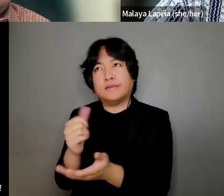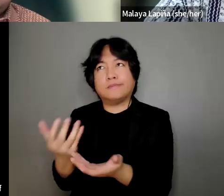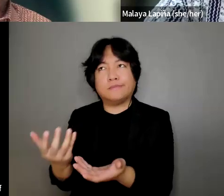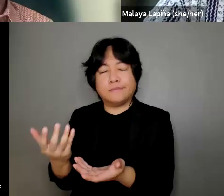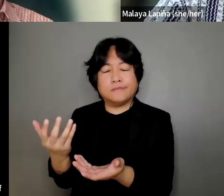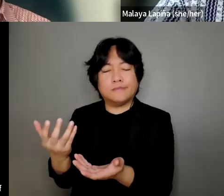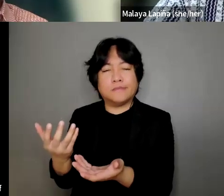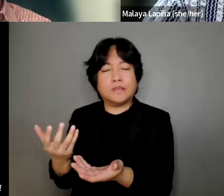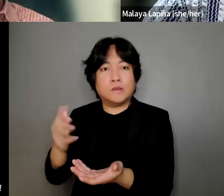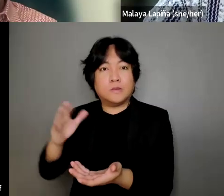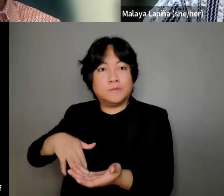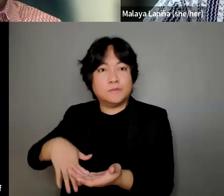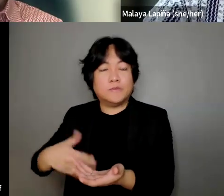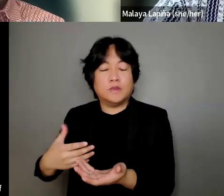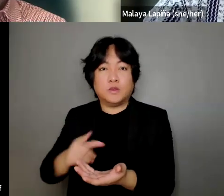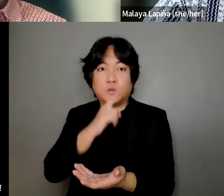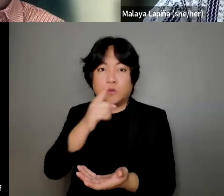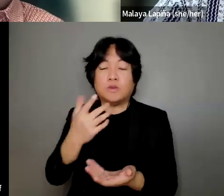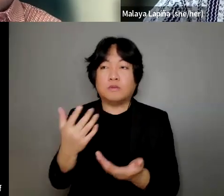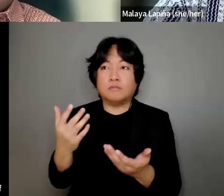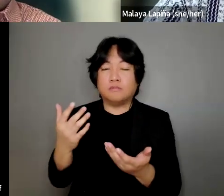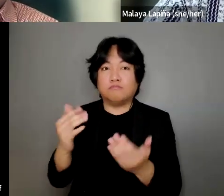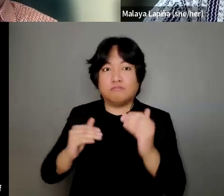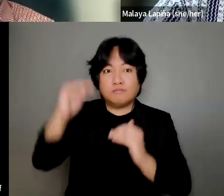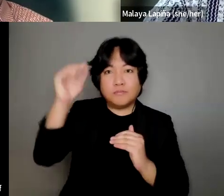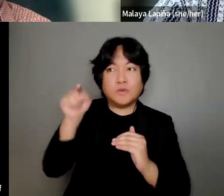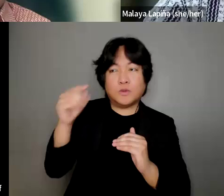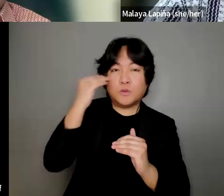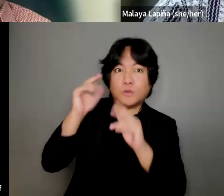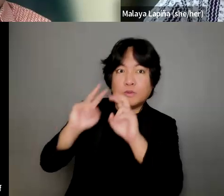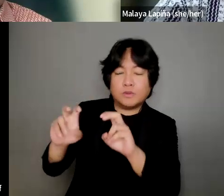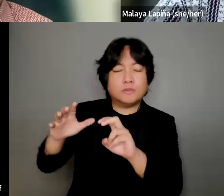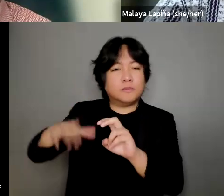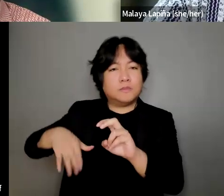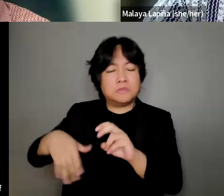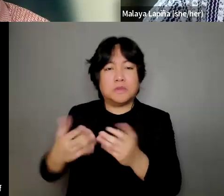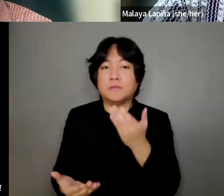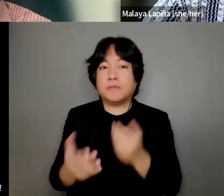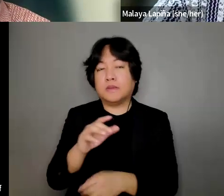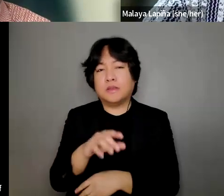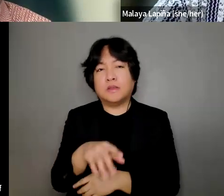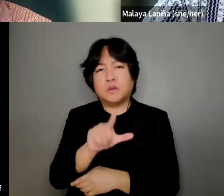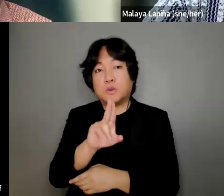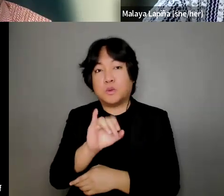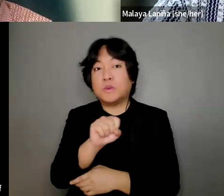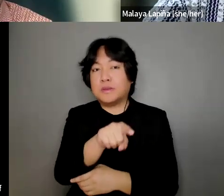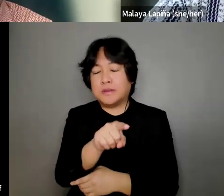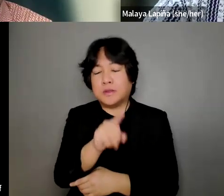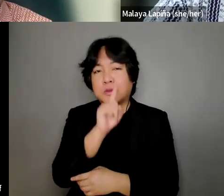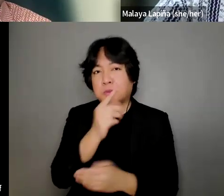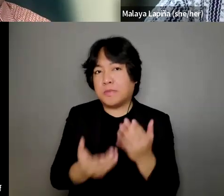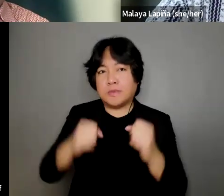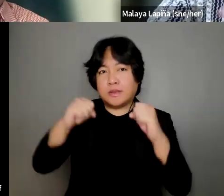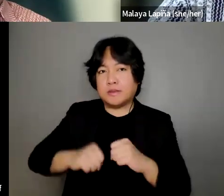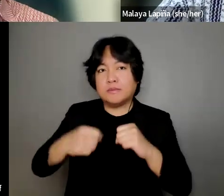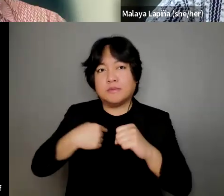dun sa part na yon. Because again, and I think Luis will agree na hindi wala